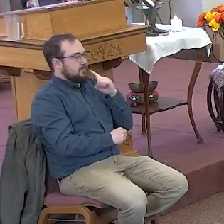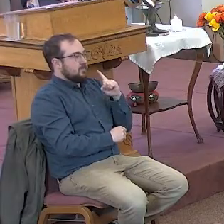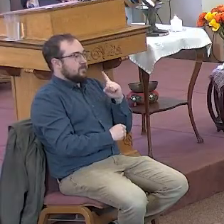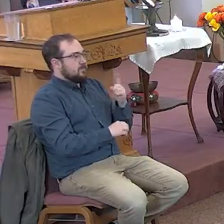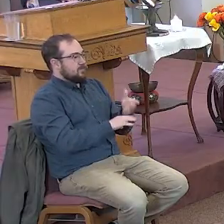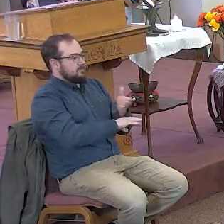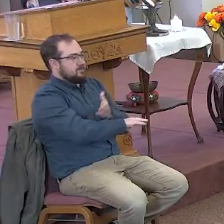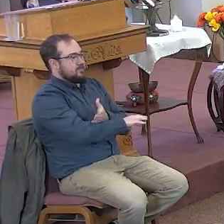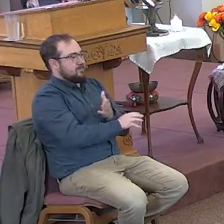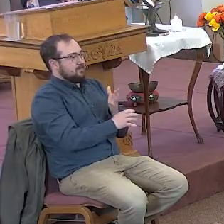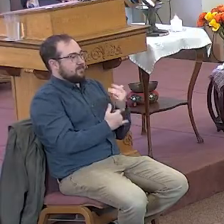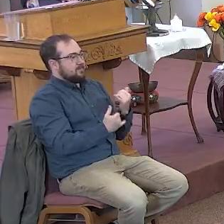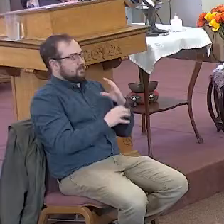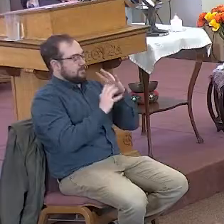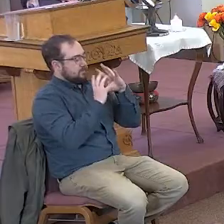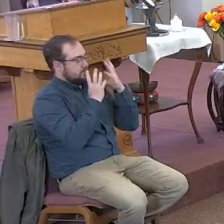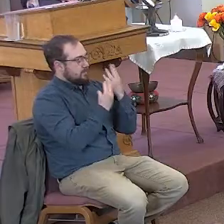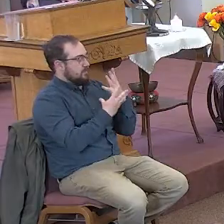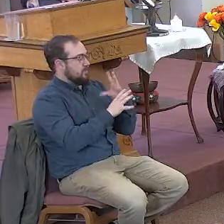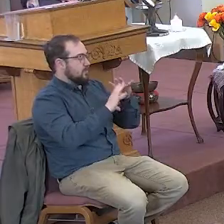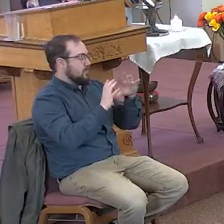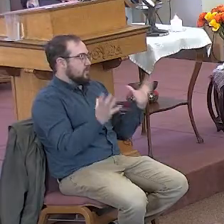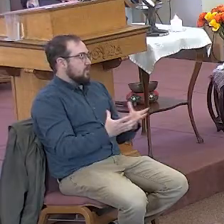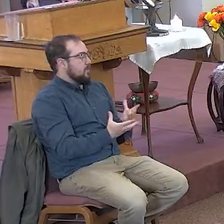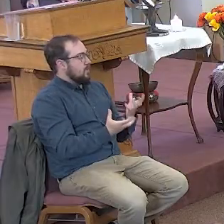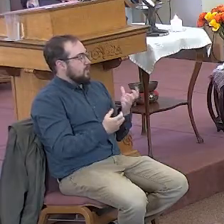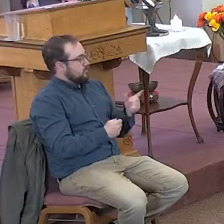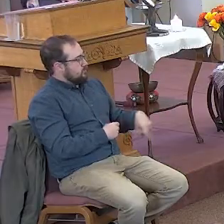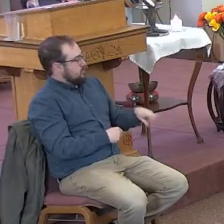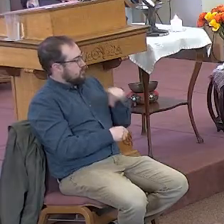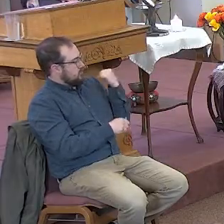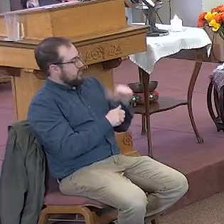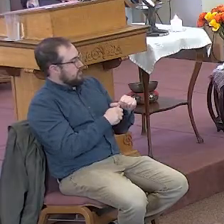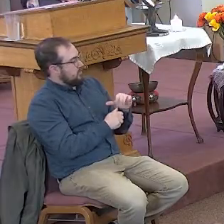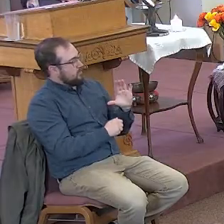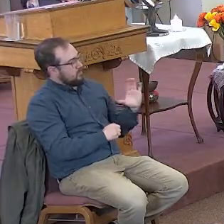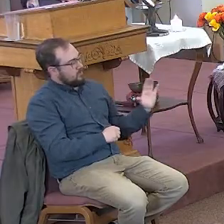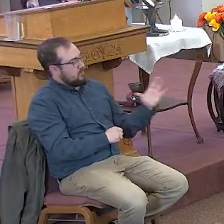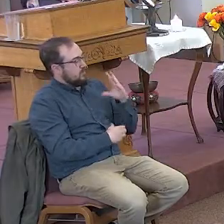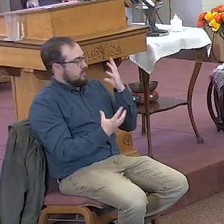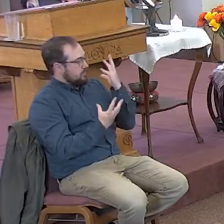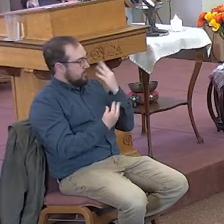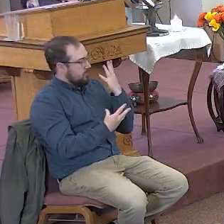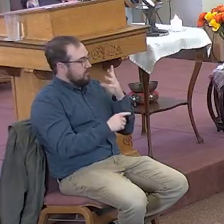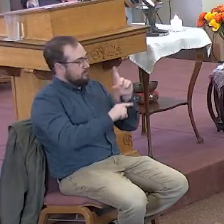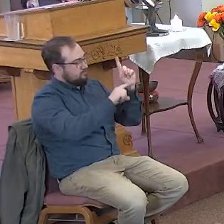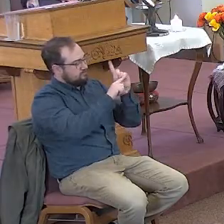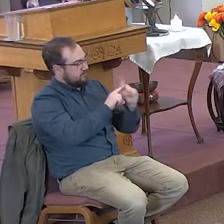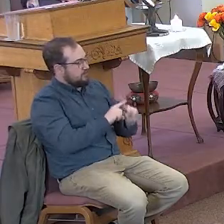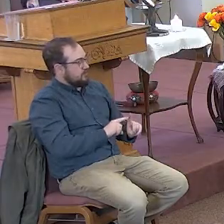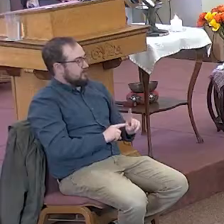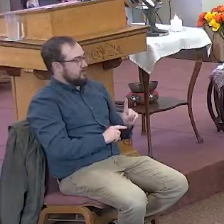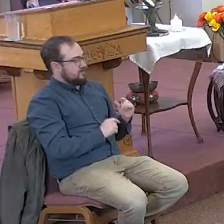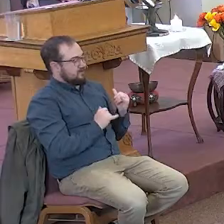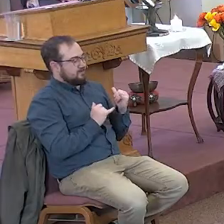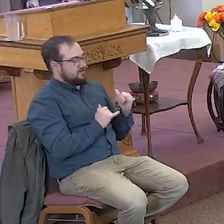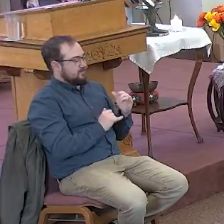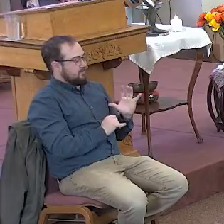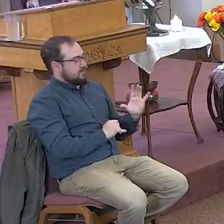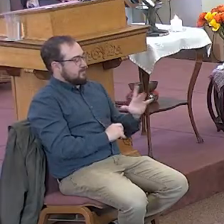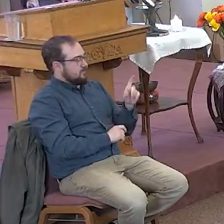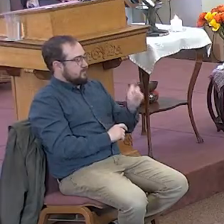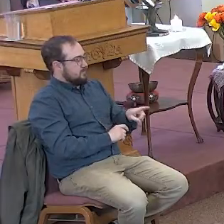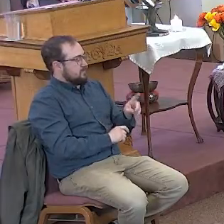this beautiful world. So I want you guys to remember that you guys are all beautiful and different, just the way you